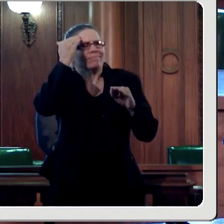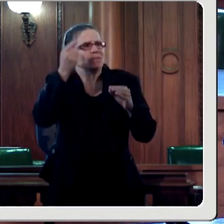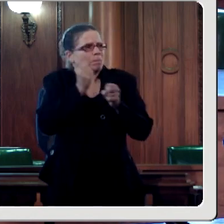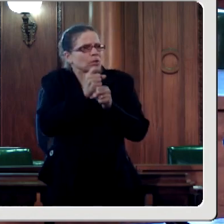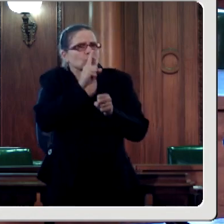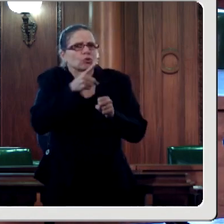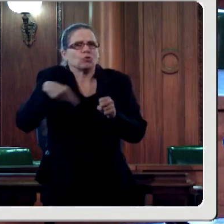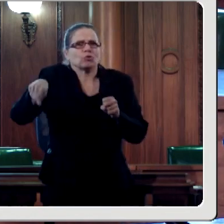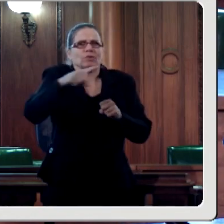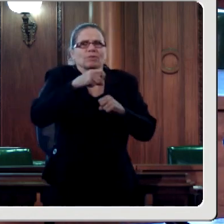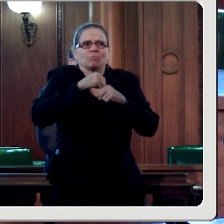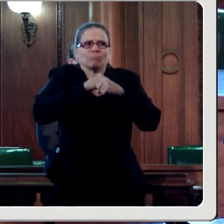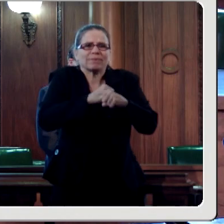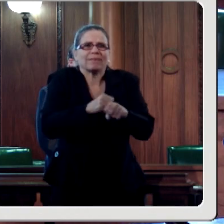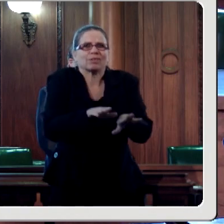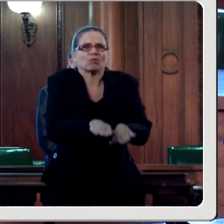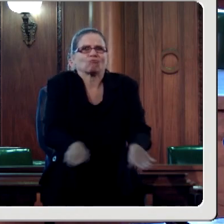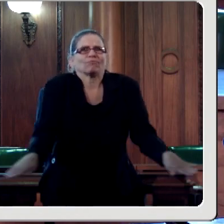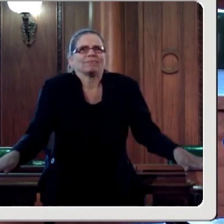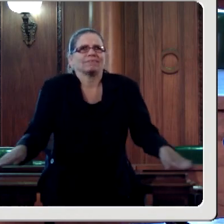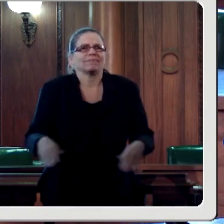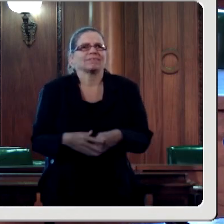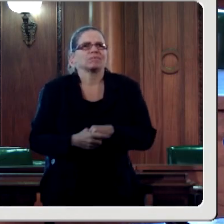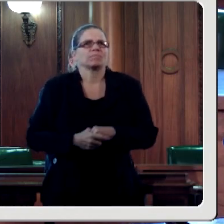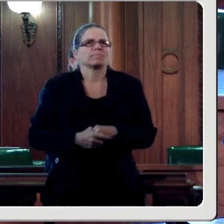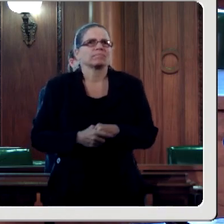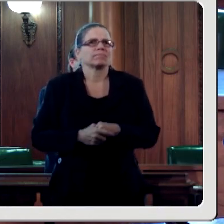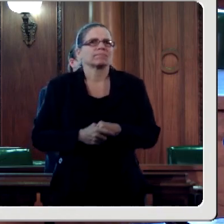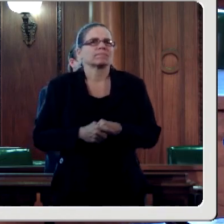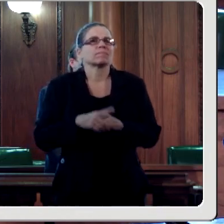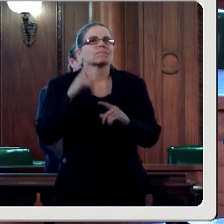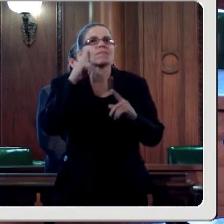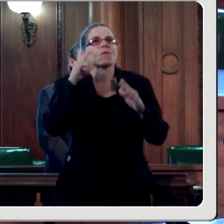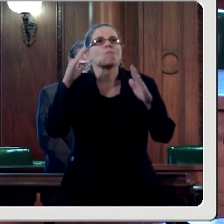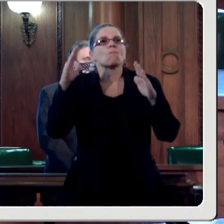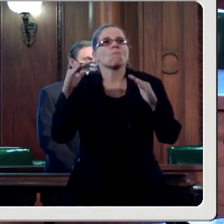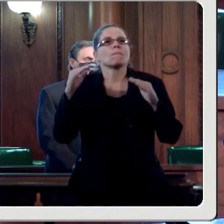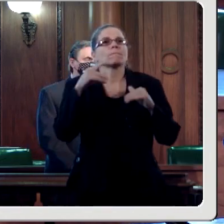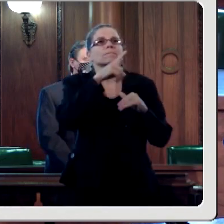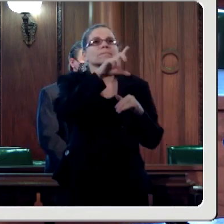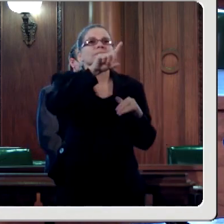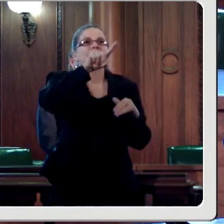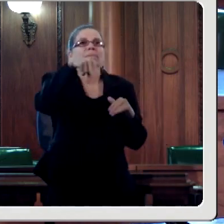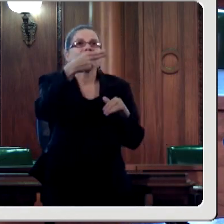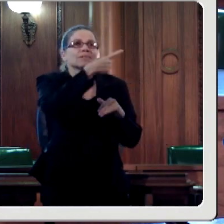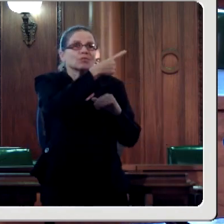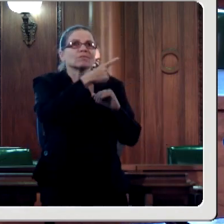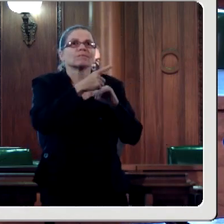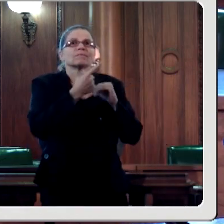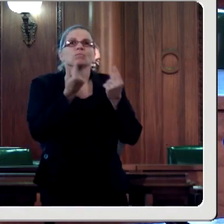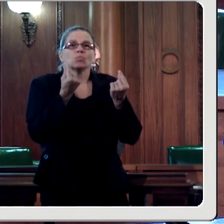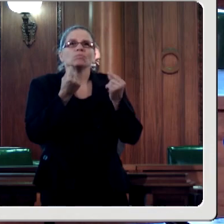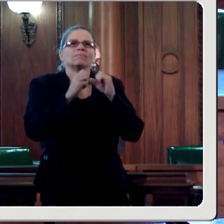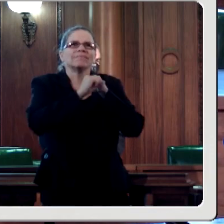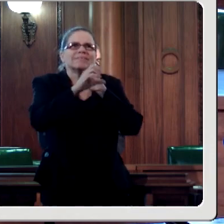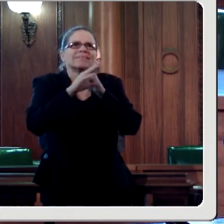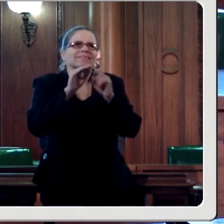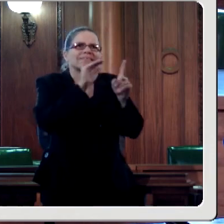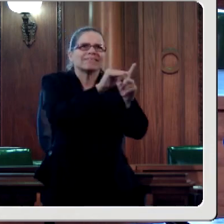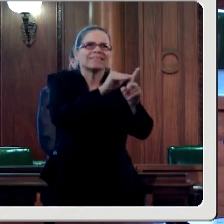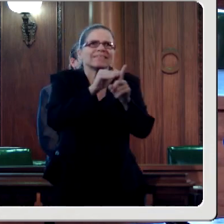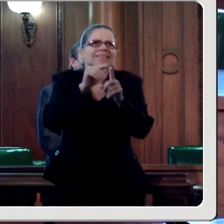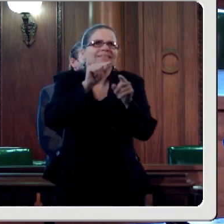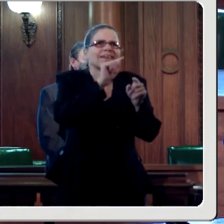we're hopeful by putting those messages out there that 20 to 30-year-old age group will want to protect